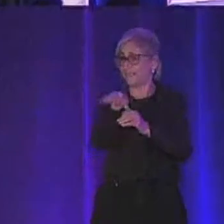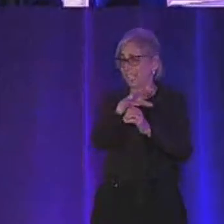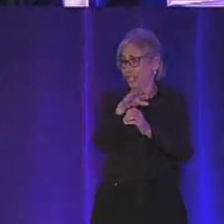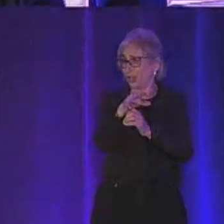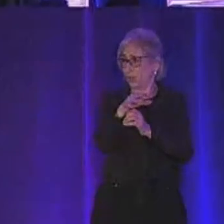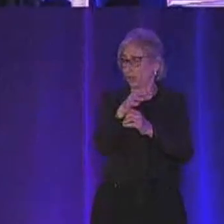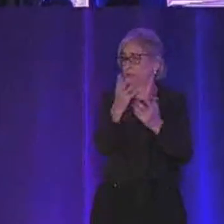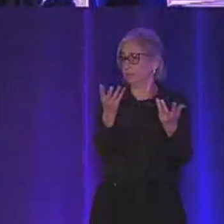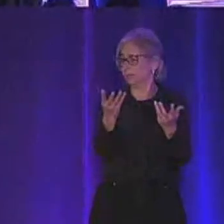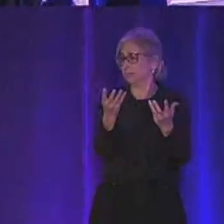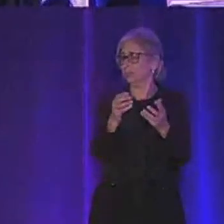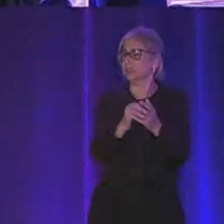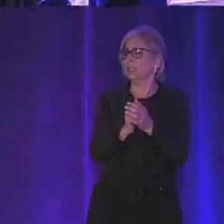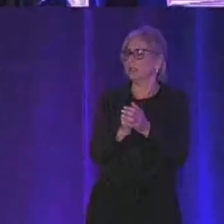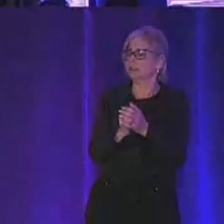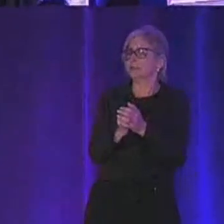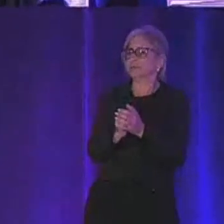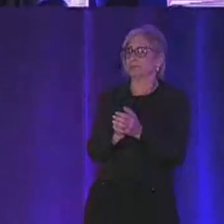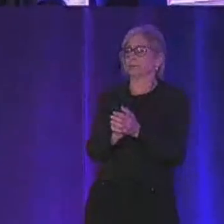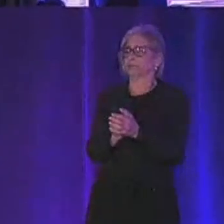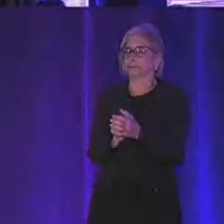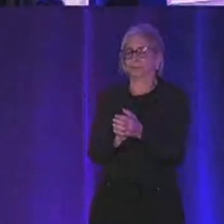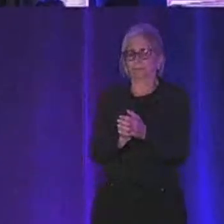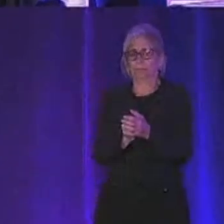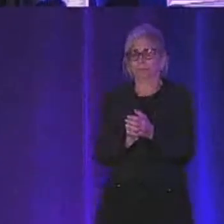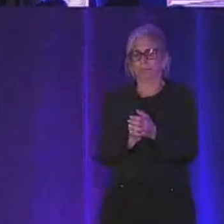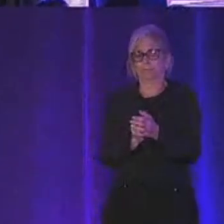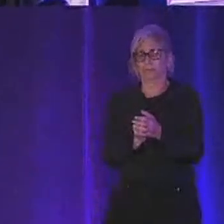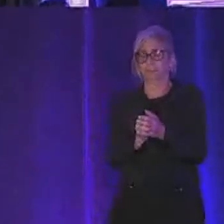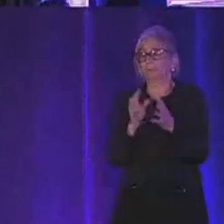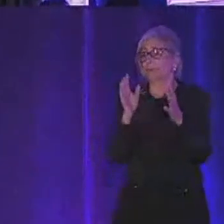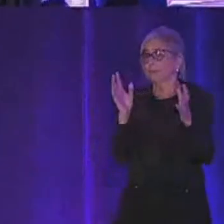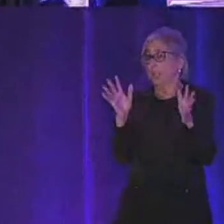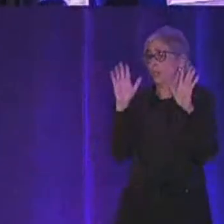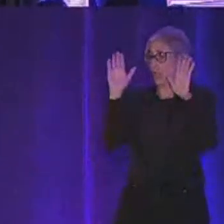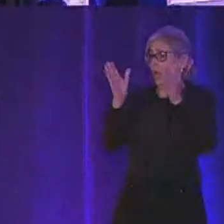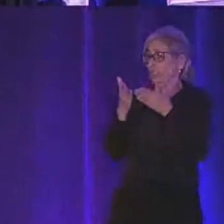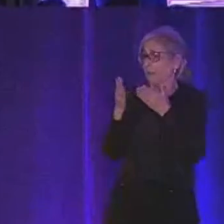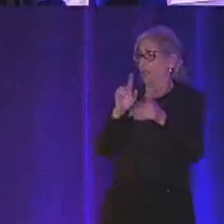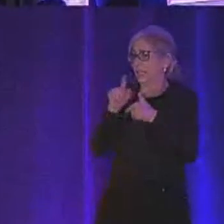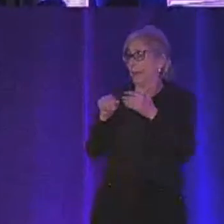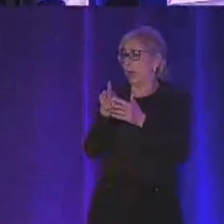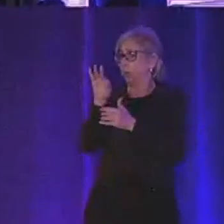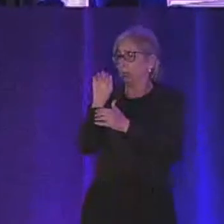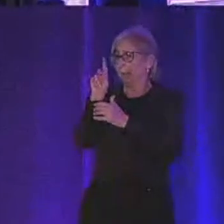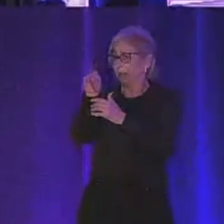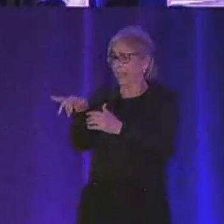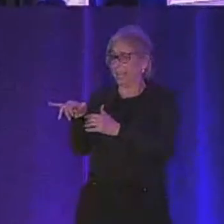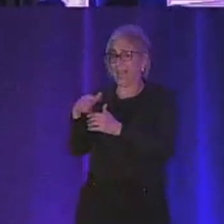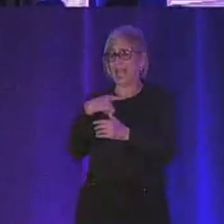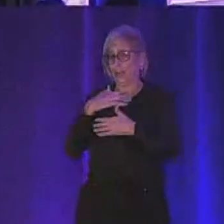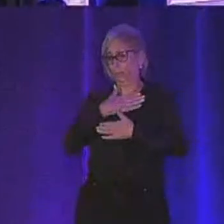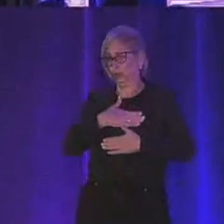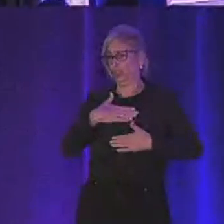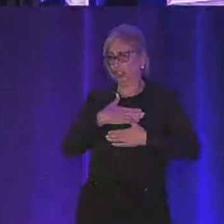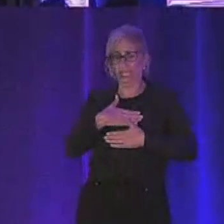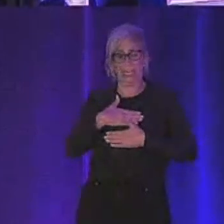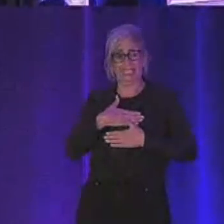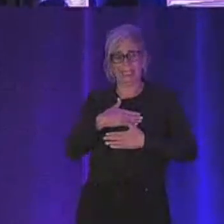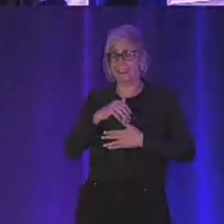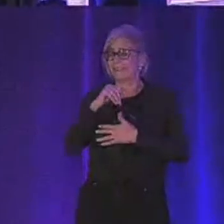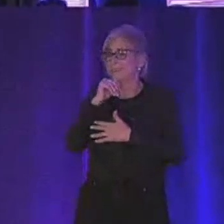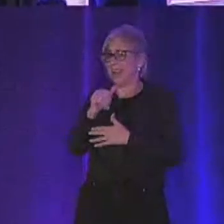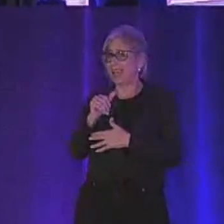failing Cypress test, mouse events and all. The awesome thing about Replay, though, that I've really appreciated is it's not